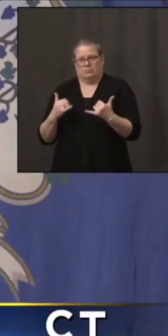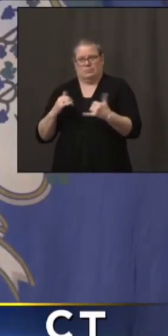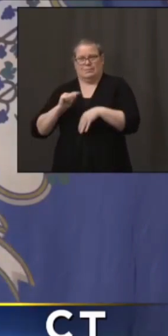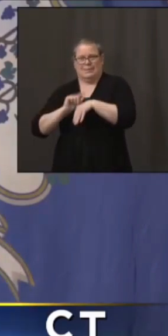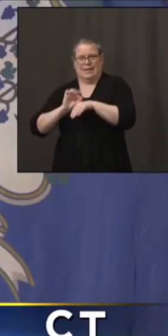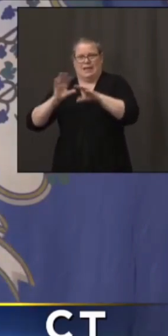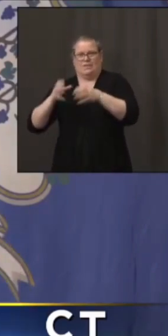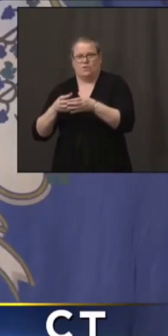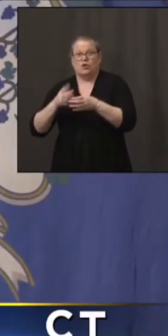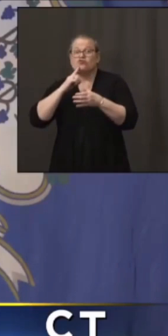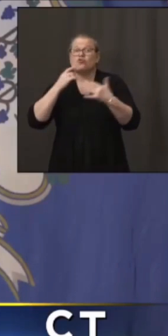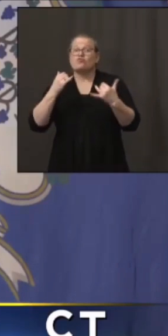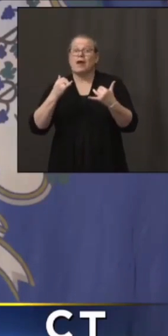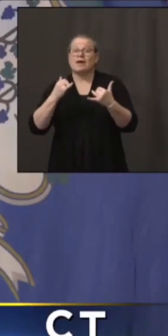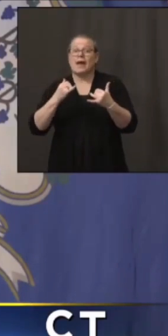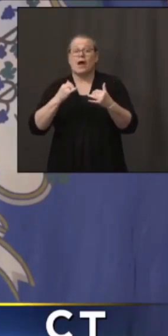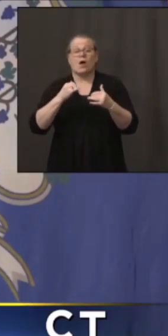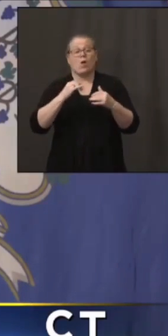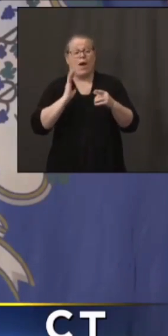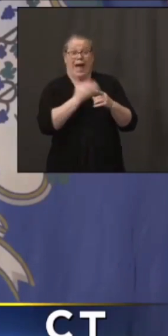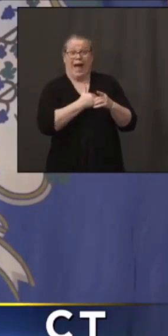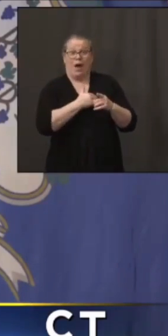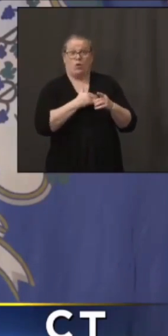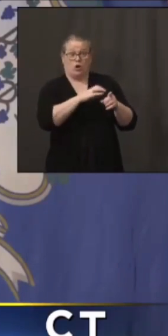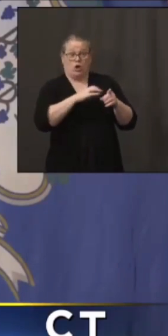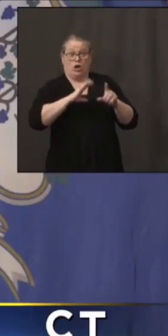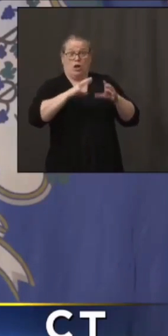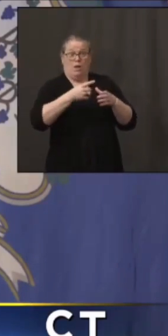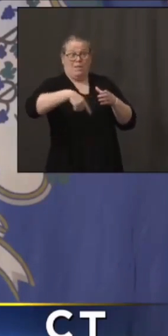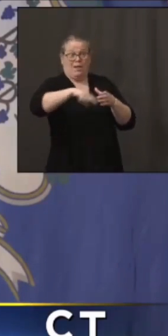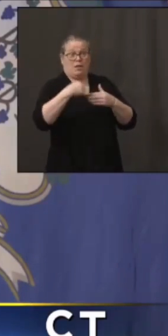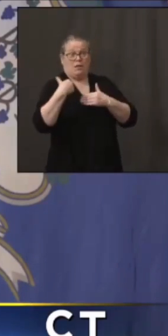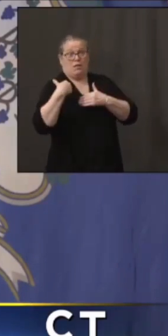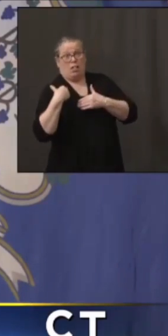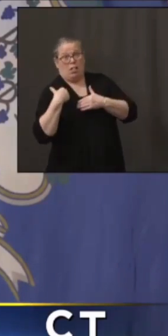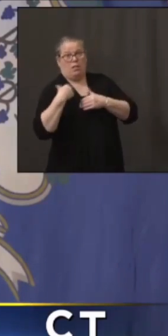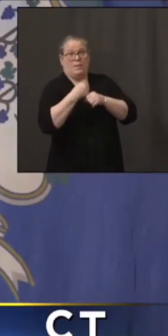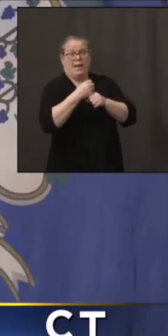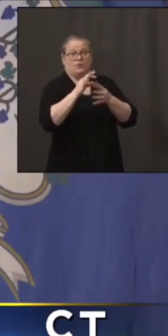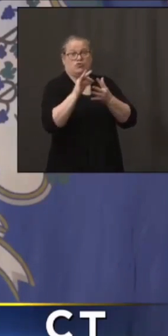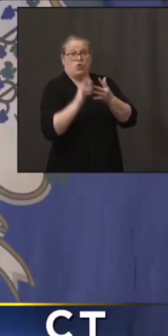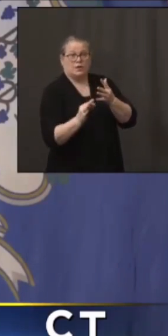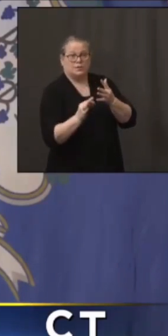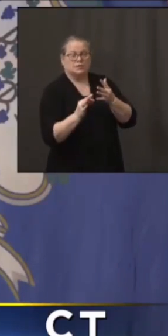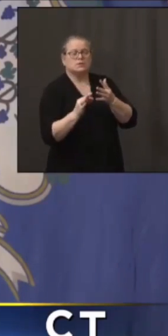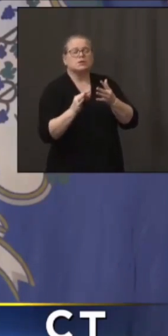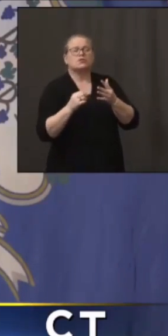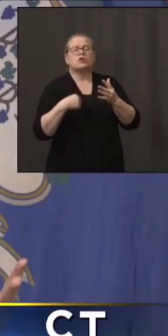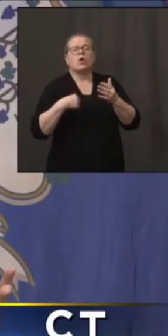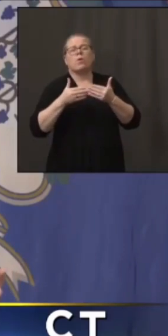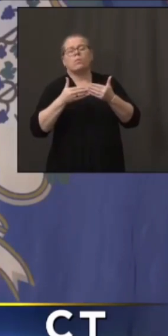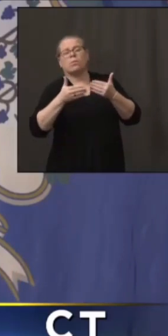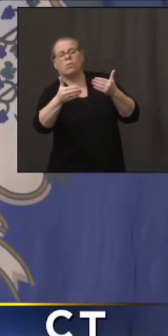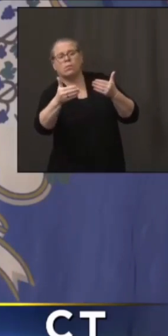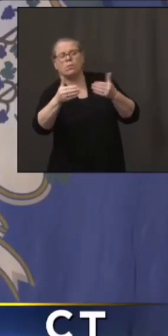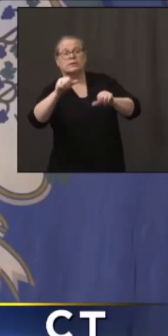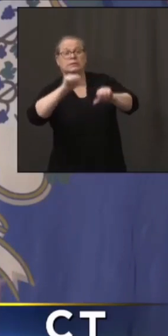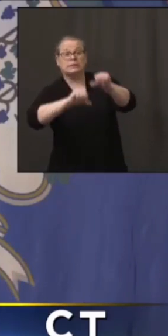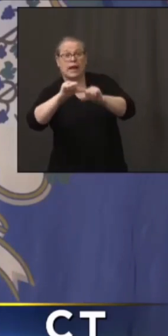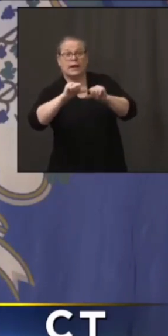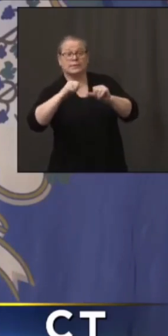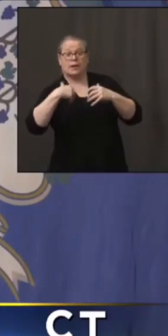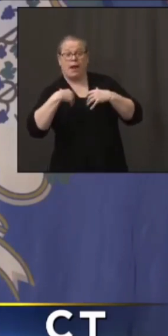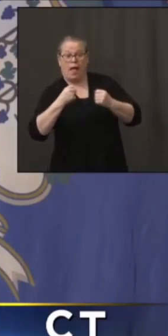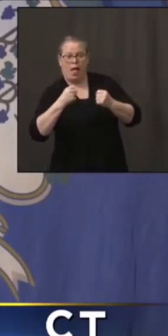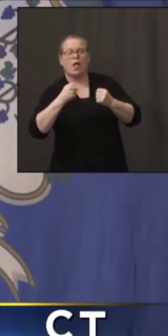to make these choices. I think you're going to see, further inspired by science and health, that the COVID task force